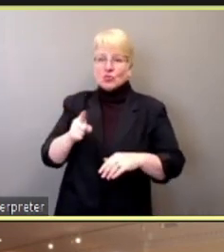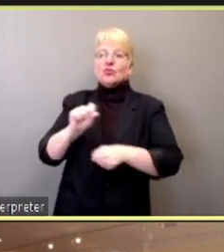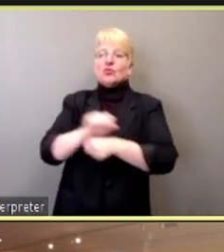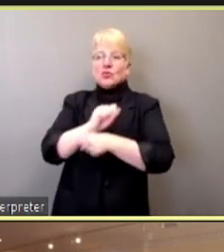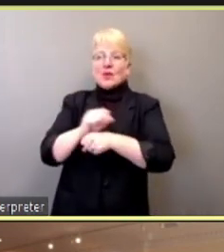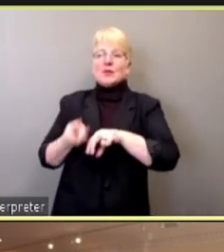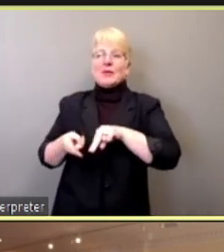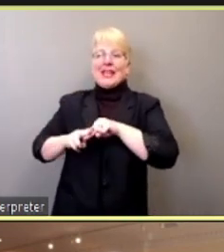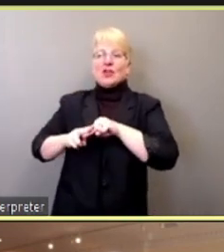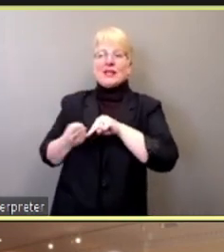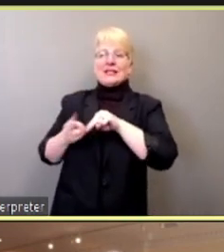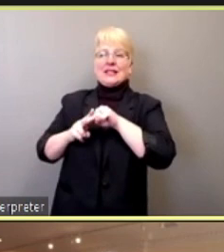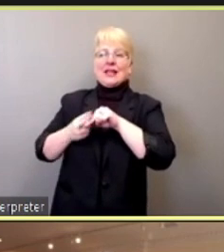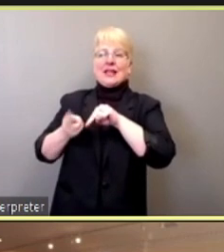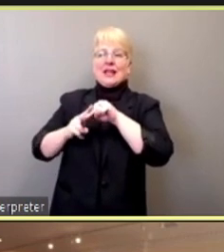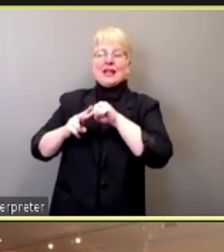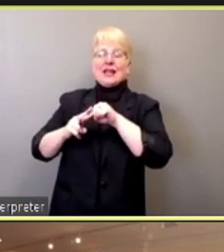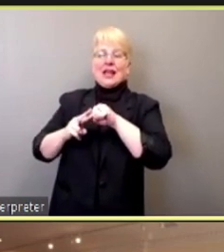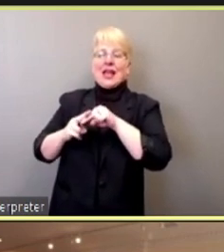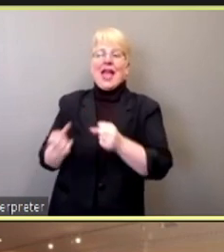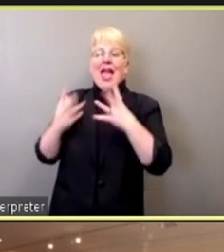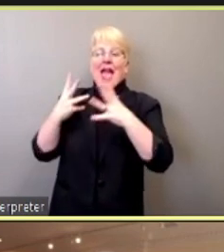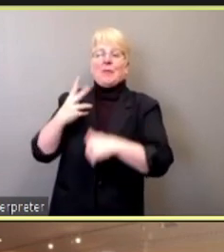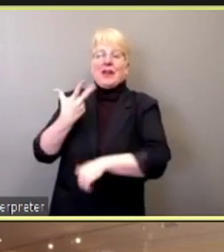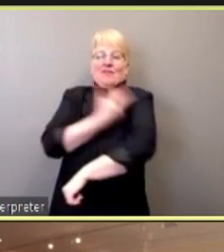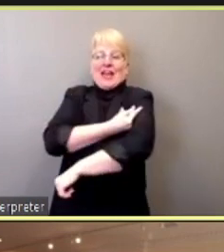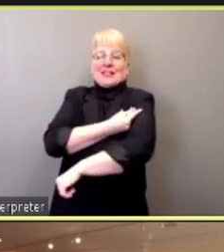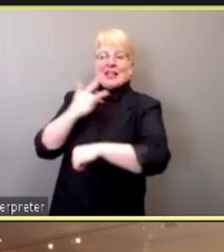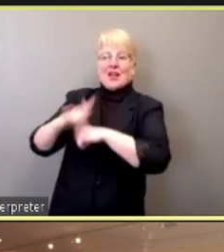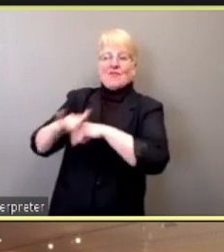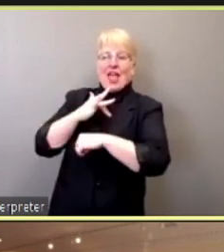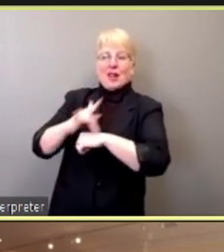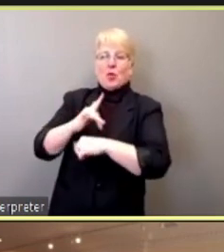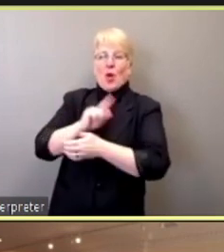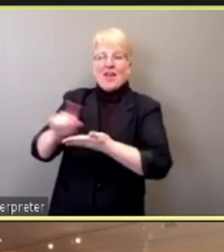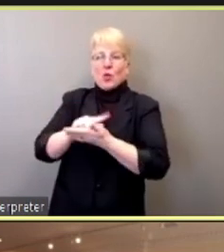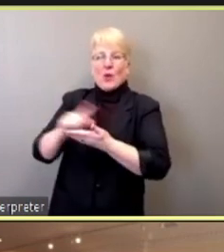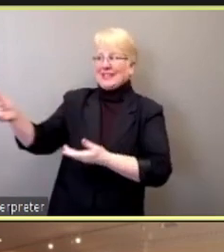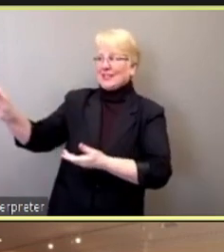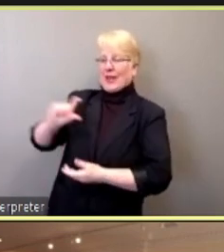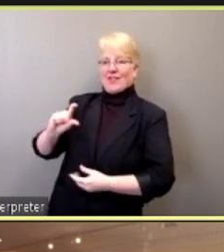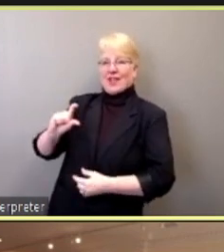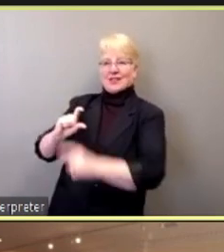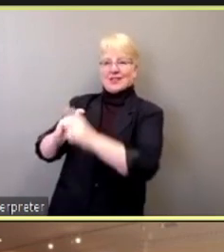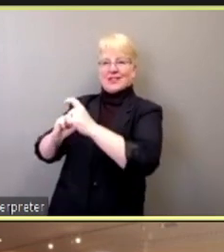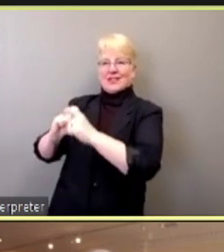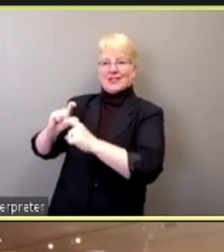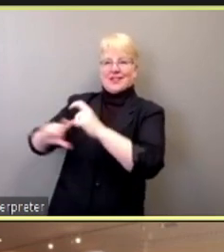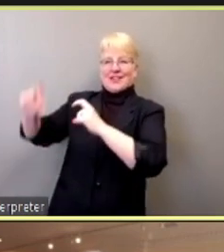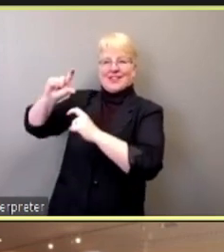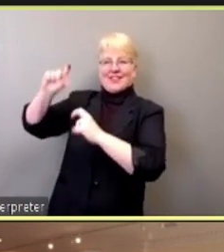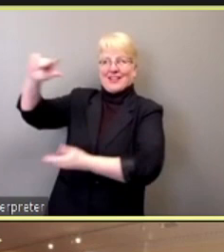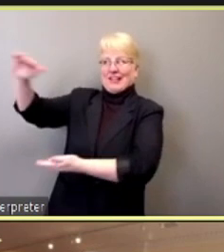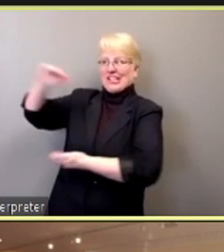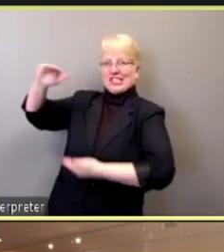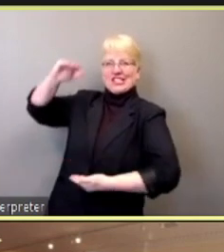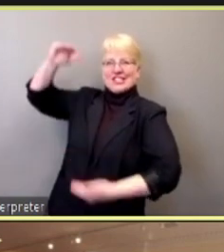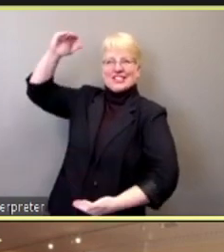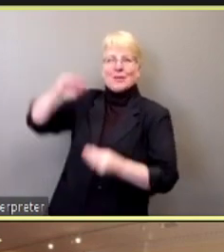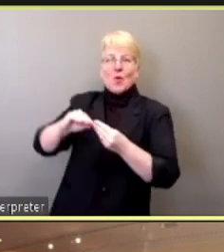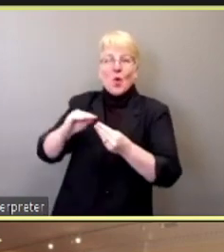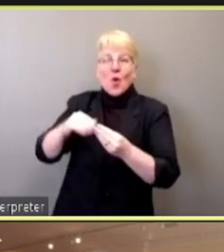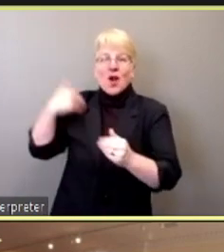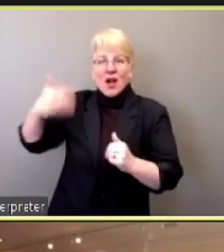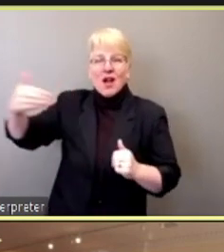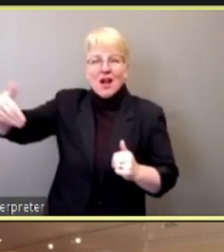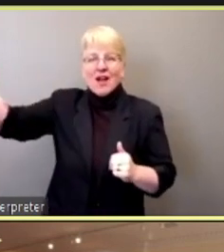amount of vaccines available to us every week and giving us real predictability in sort of a 3-week review. But